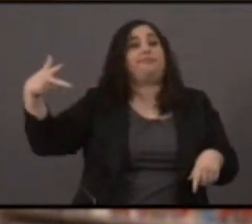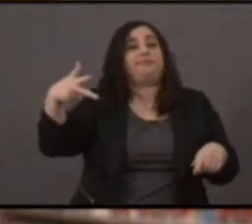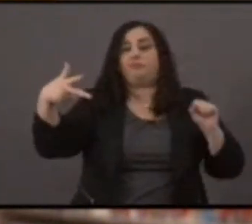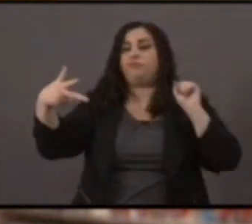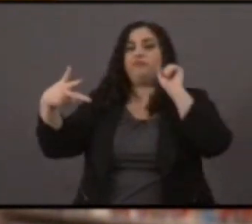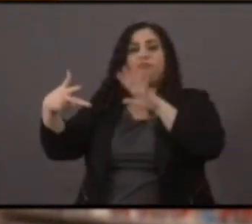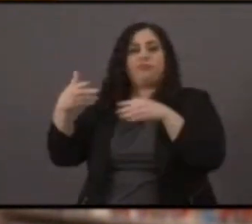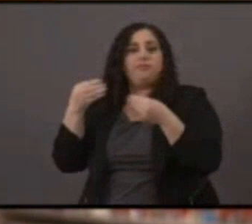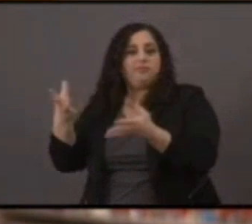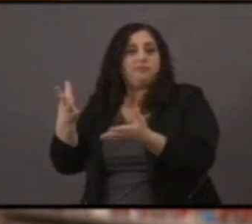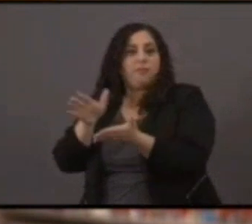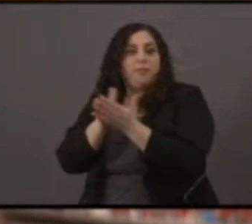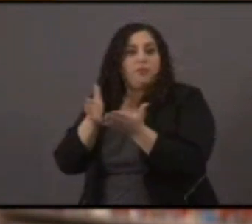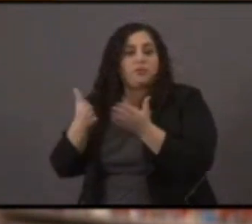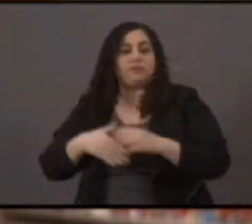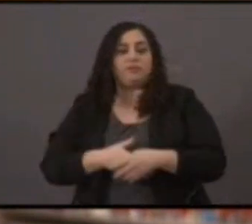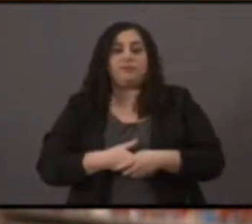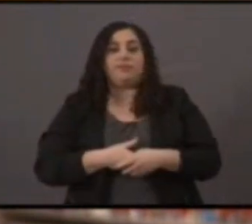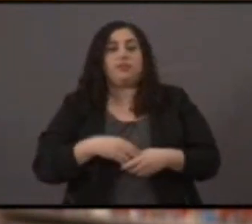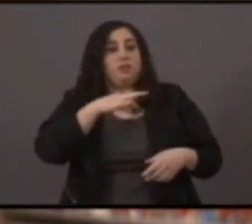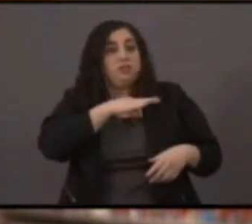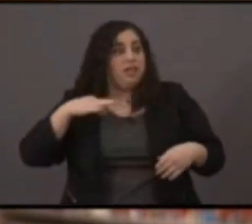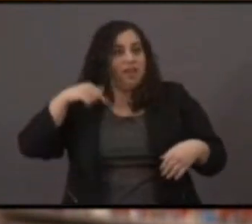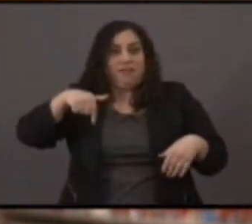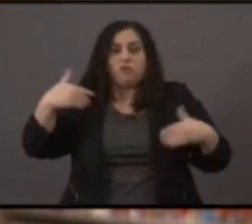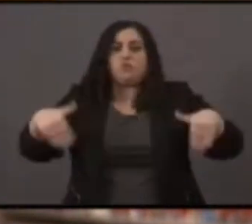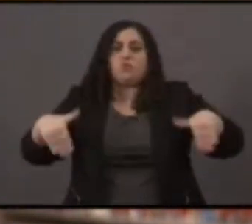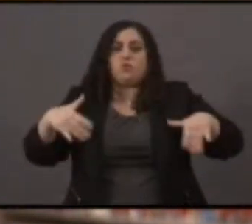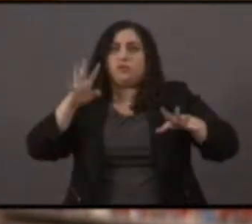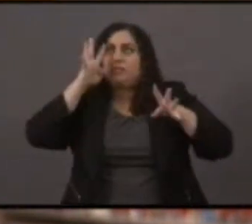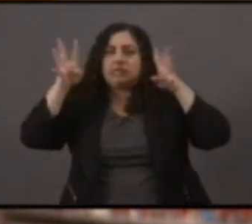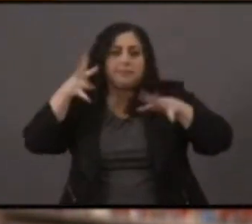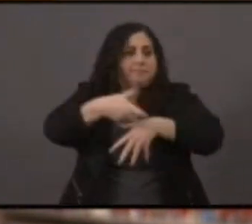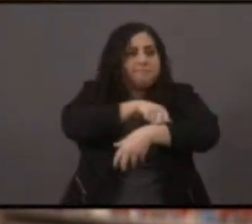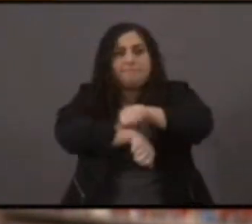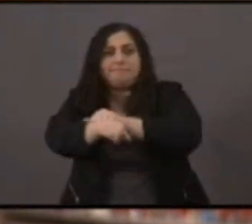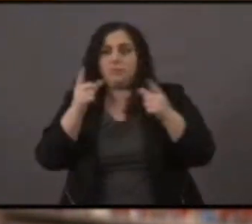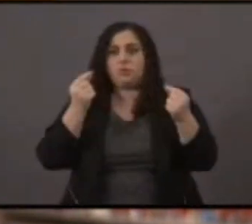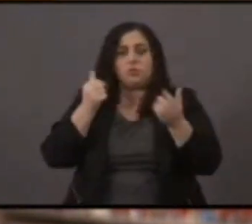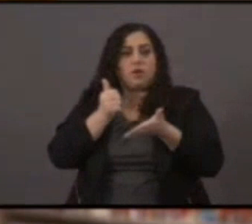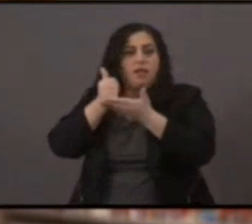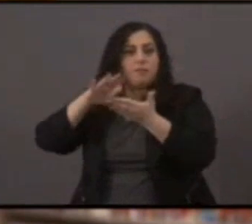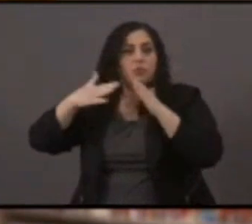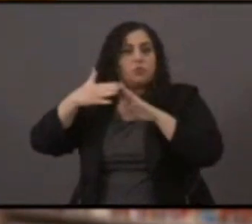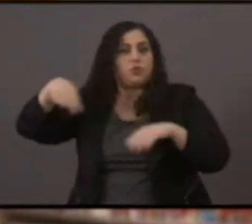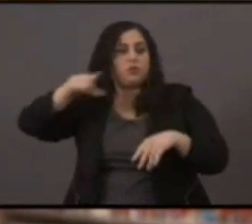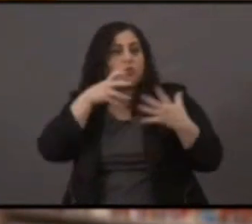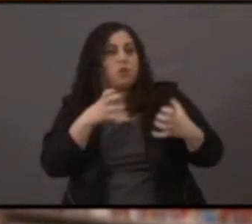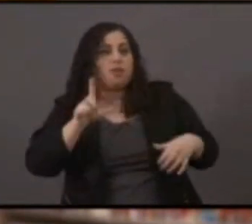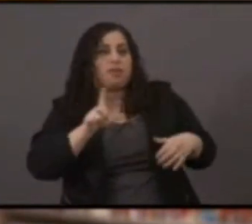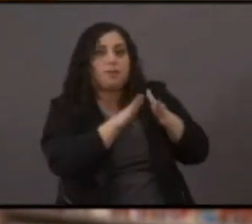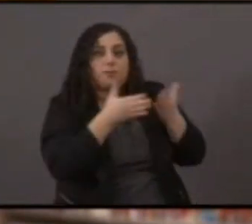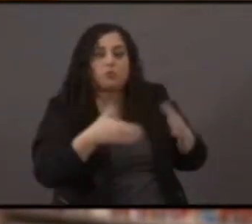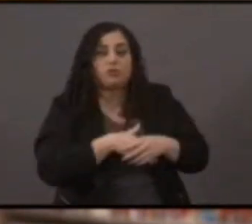stepped up and got creative to get the job done. This library and what it means to this community